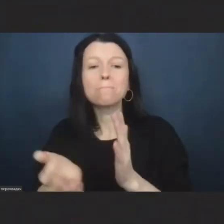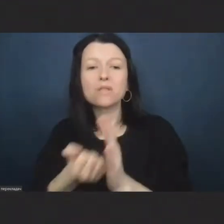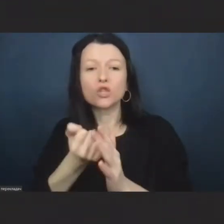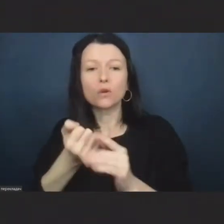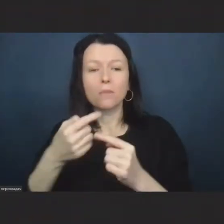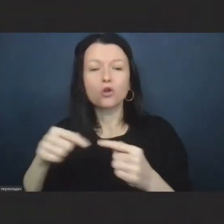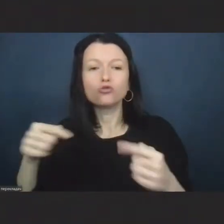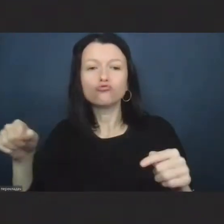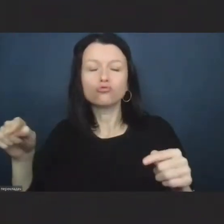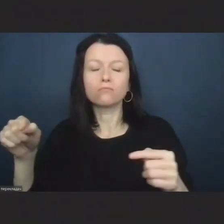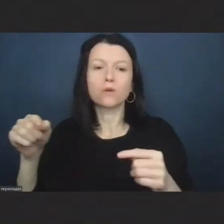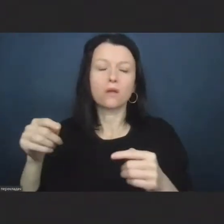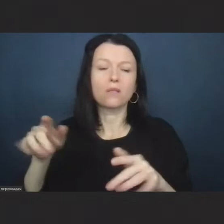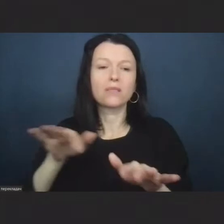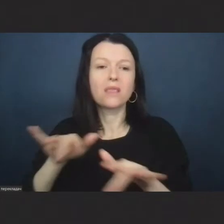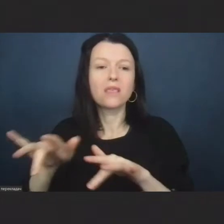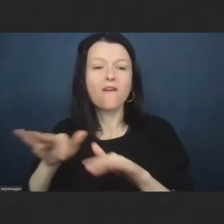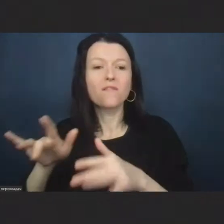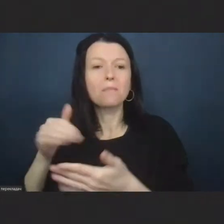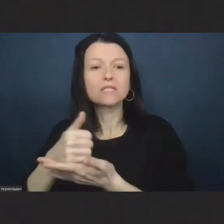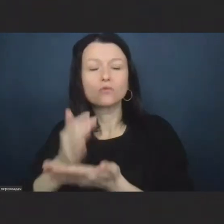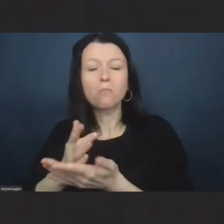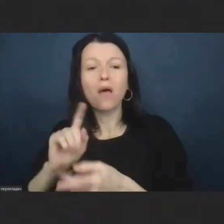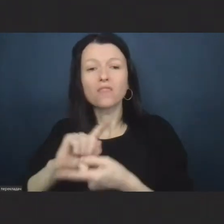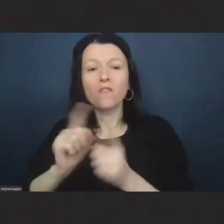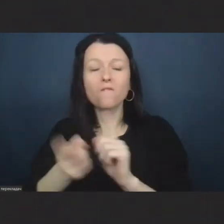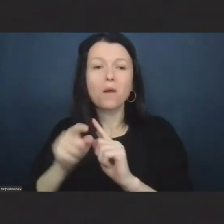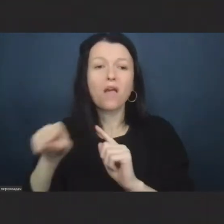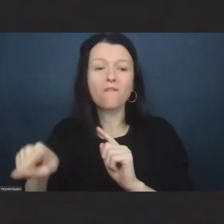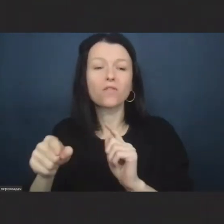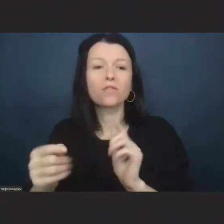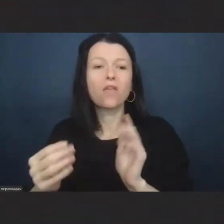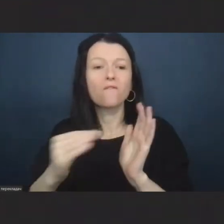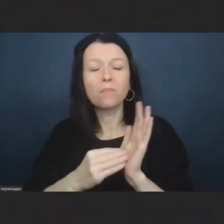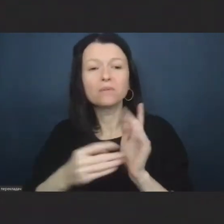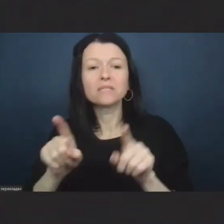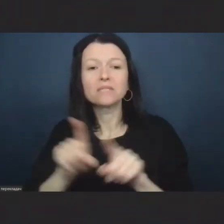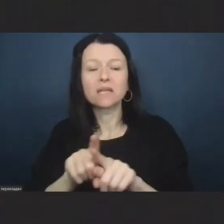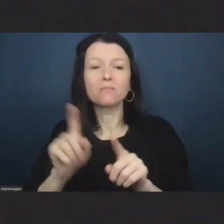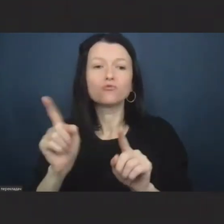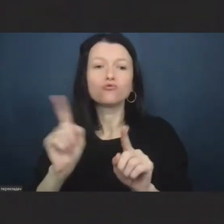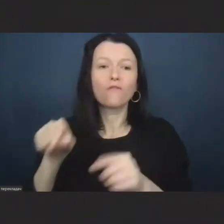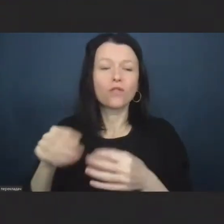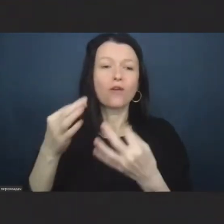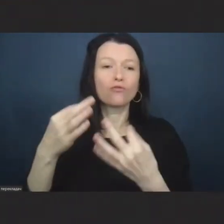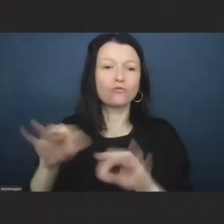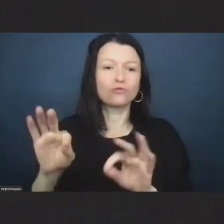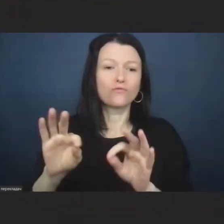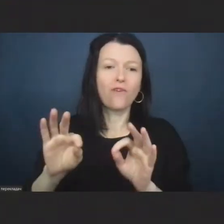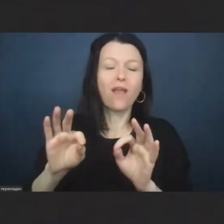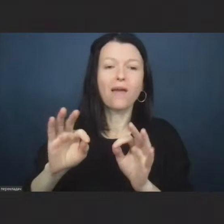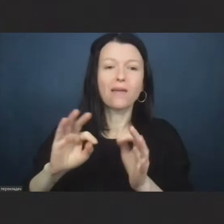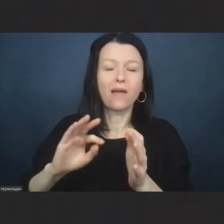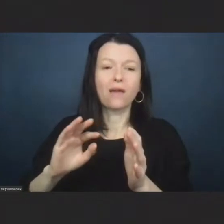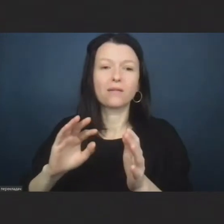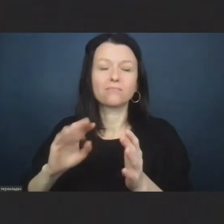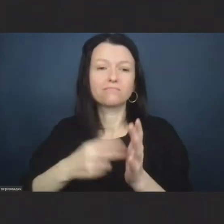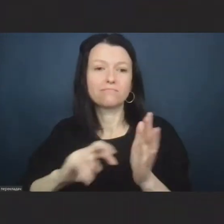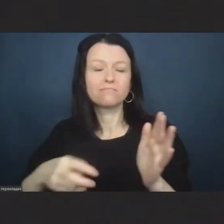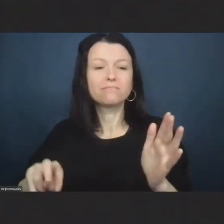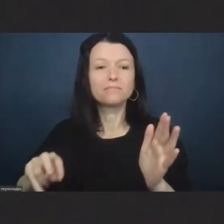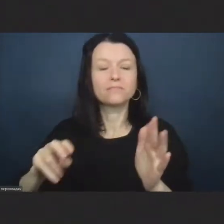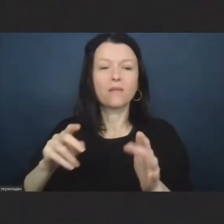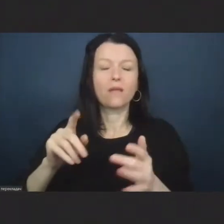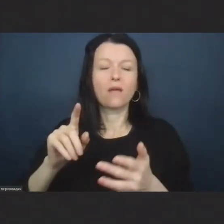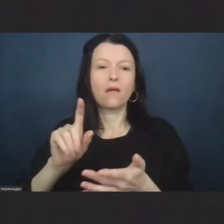supported by other mechanisms. It has been written in a way that provides way to